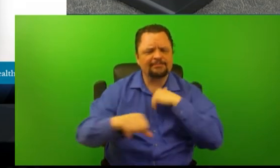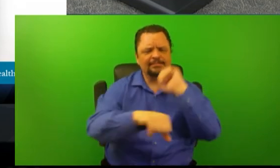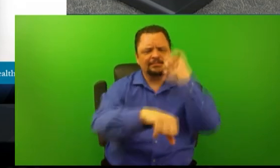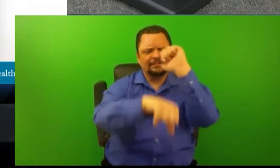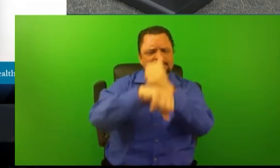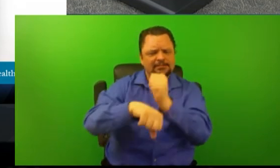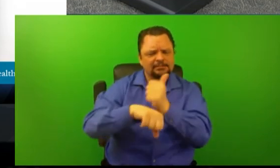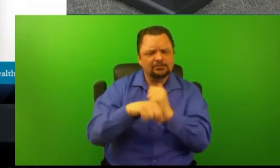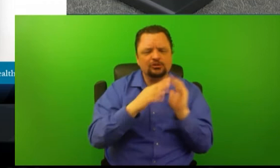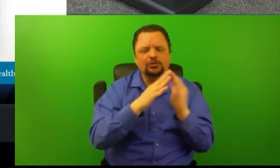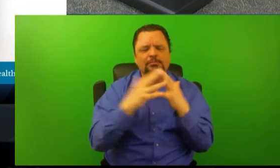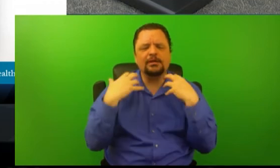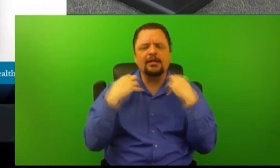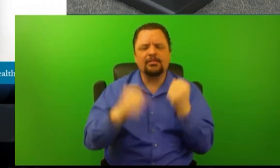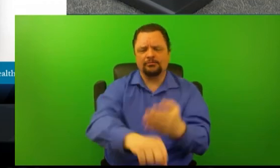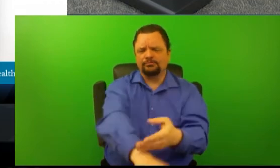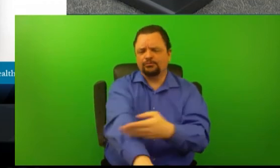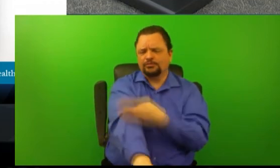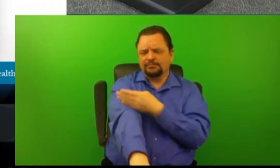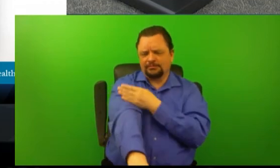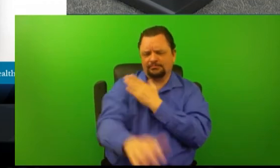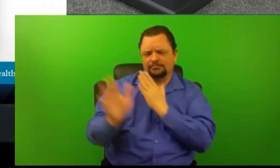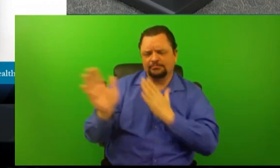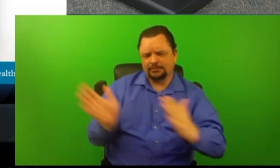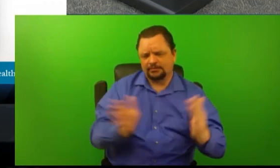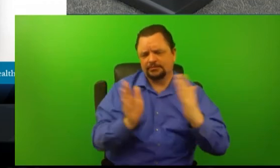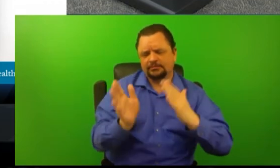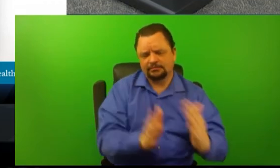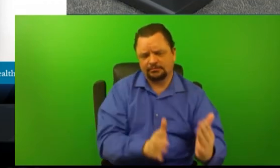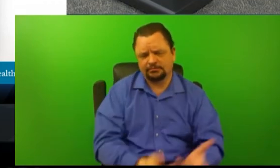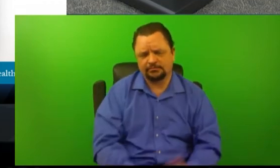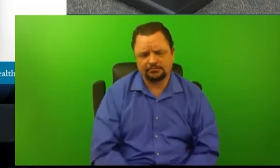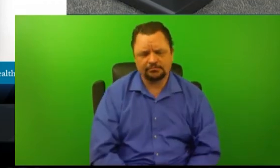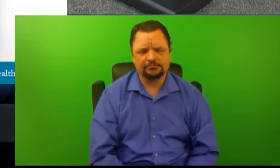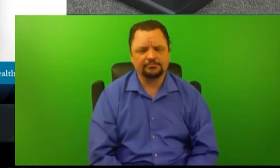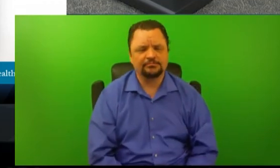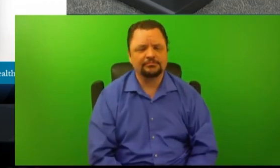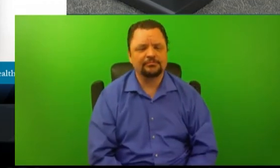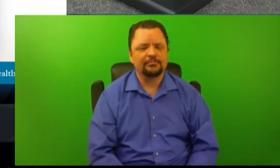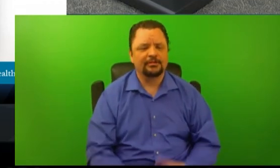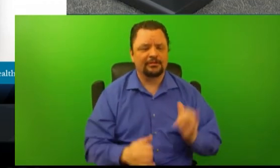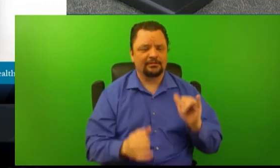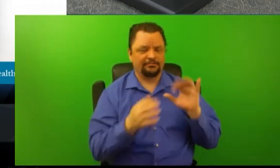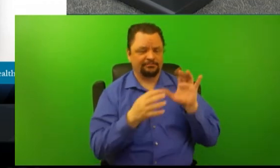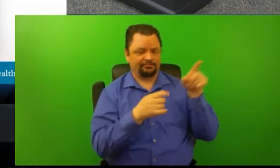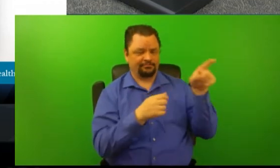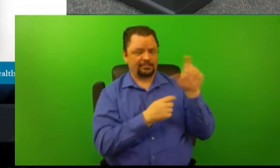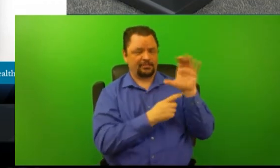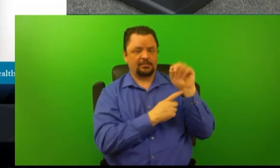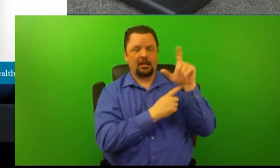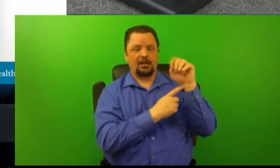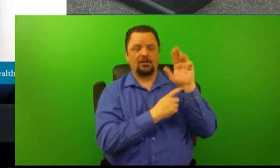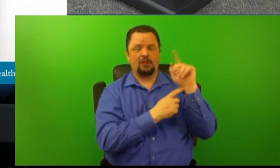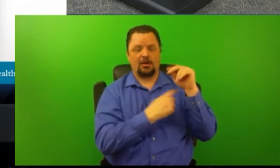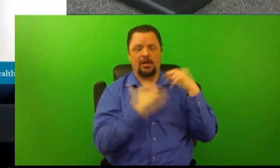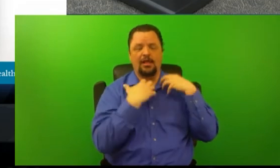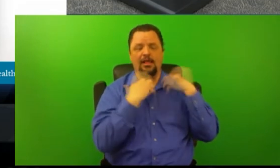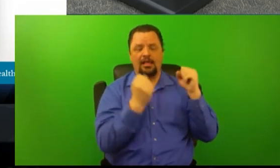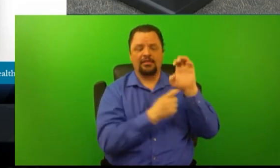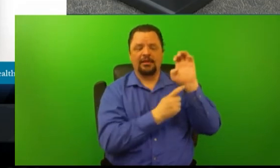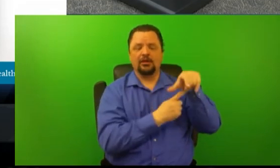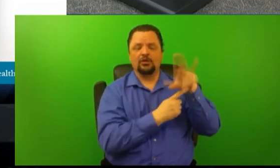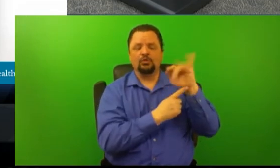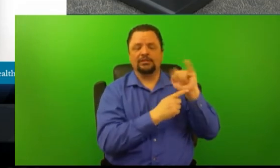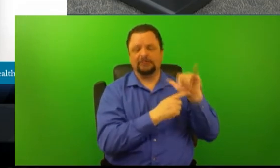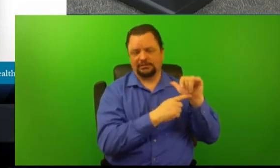is framed around the Colorado Health Equity Model. So as we move toward updating it, that is the framework that we are